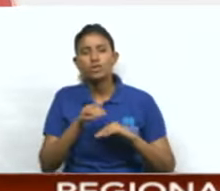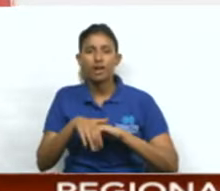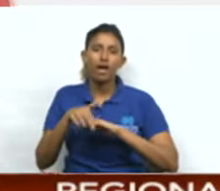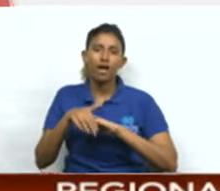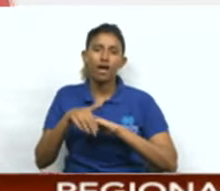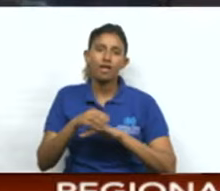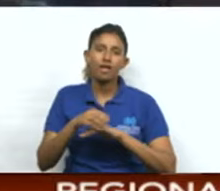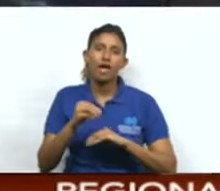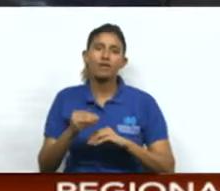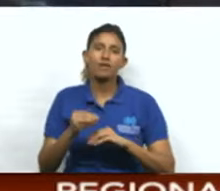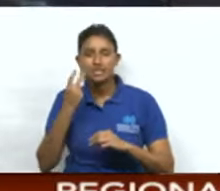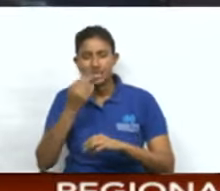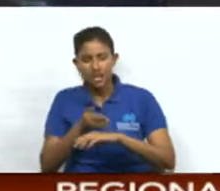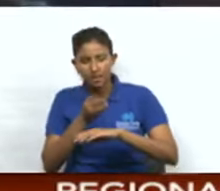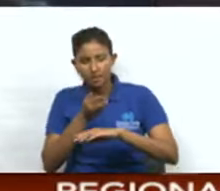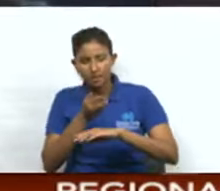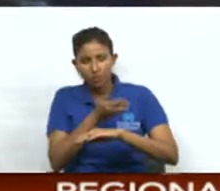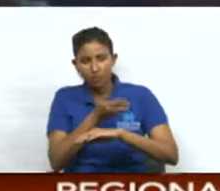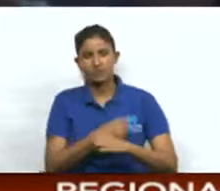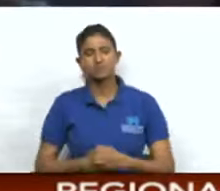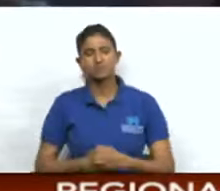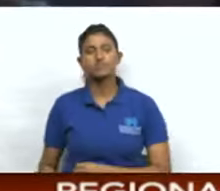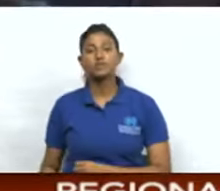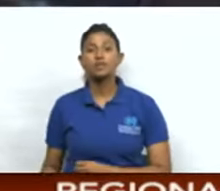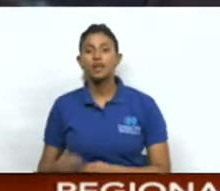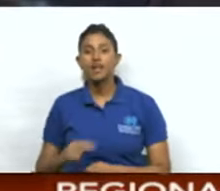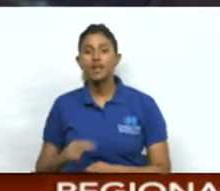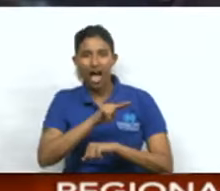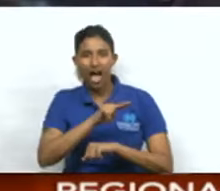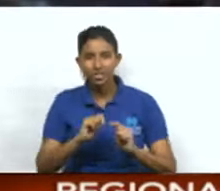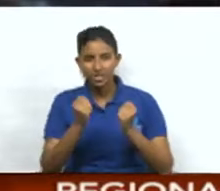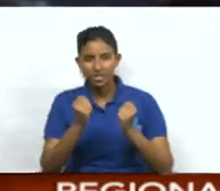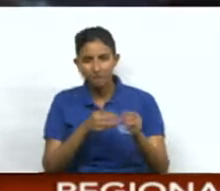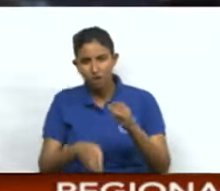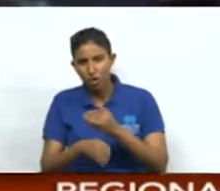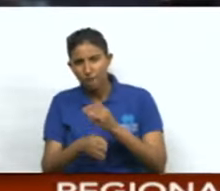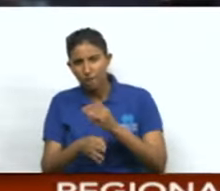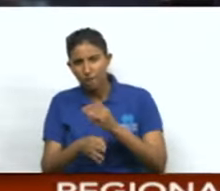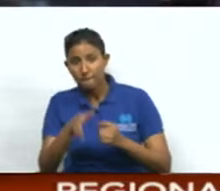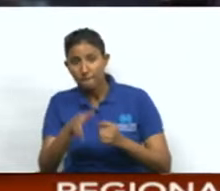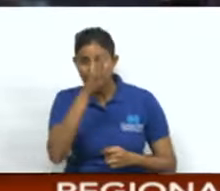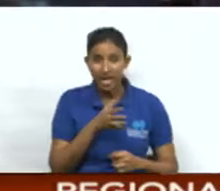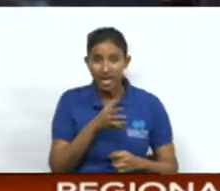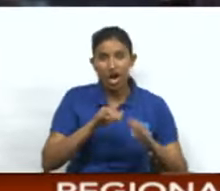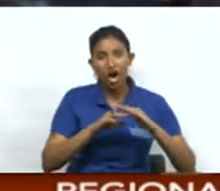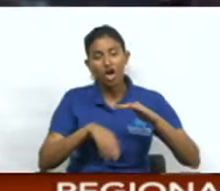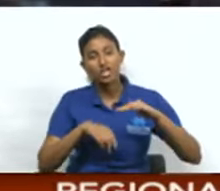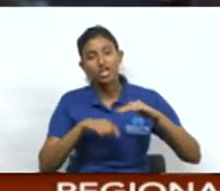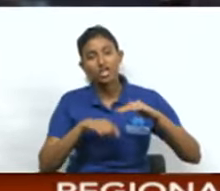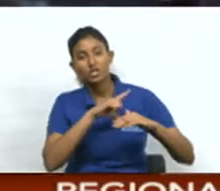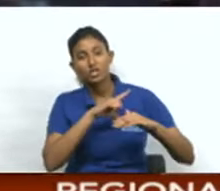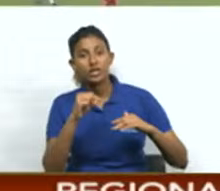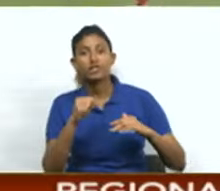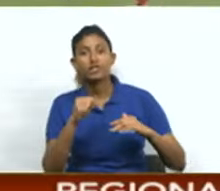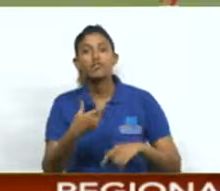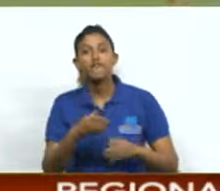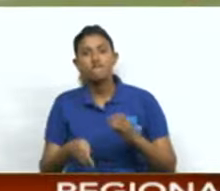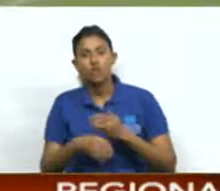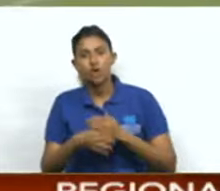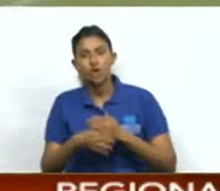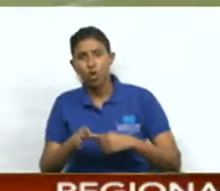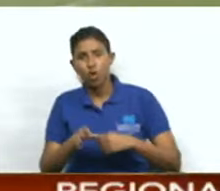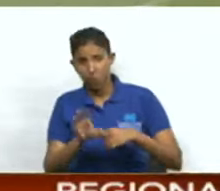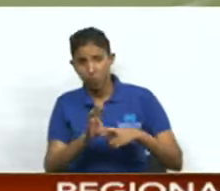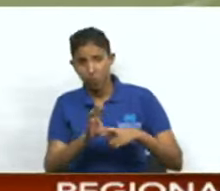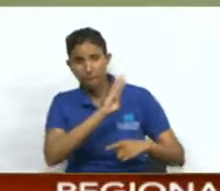team football. Newly appointed men's under-20 football coach Brian Haynes says he's always had a passion to work with players at this